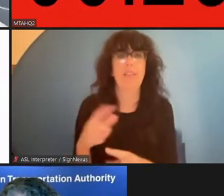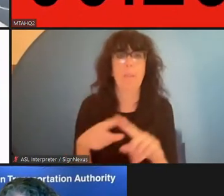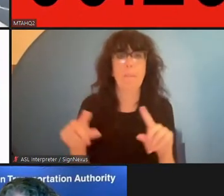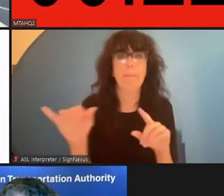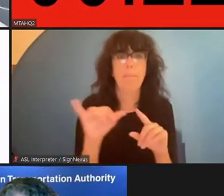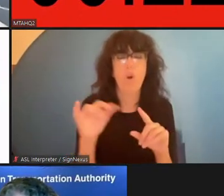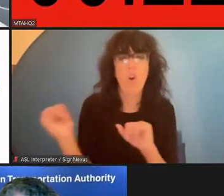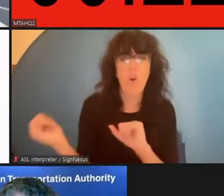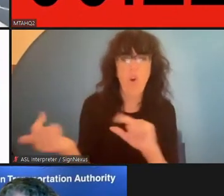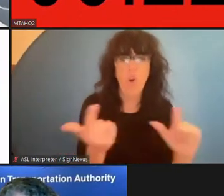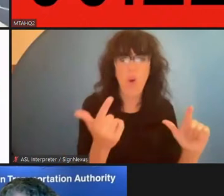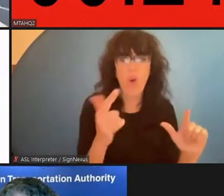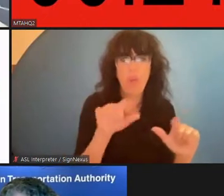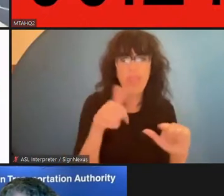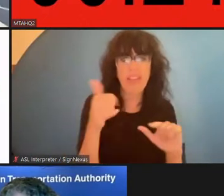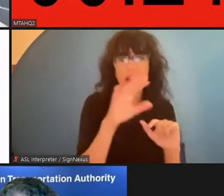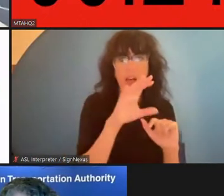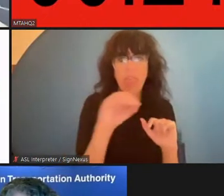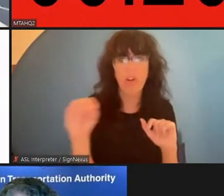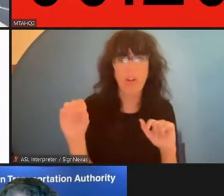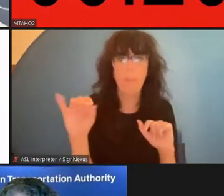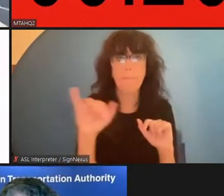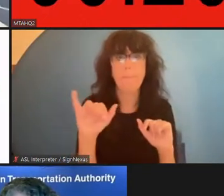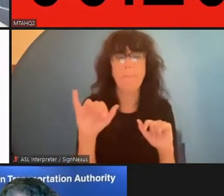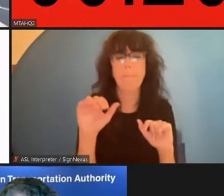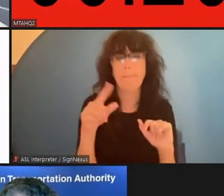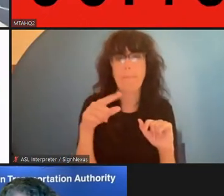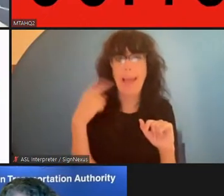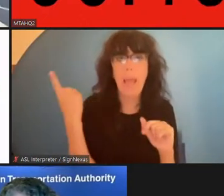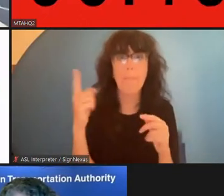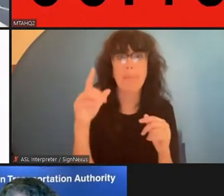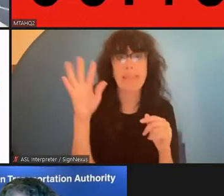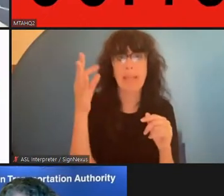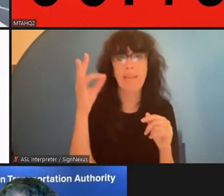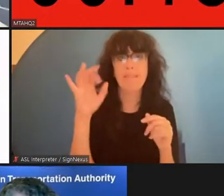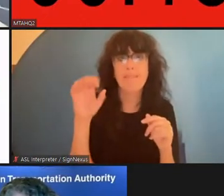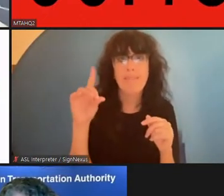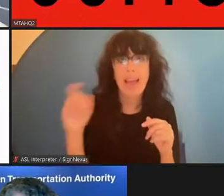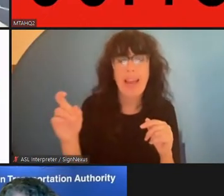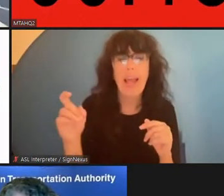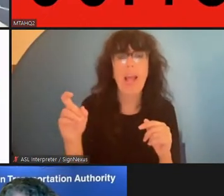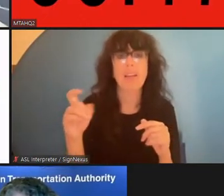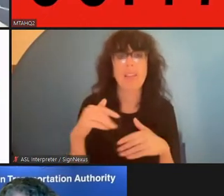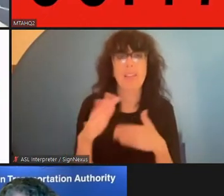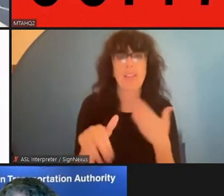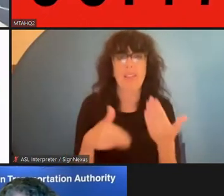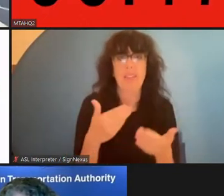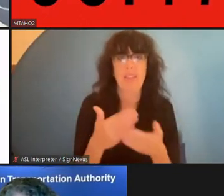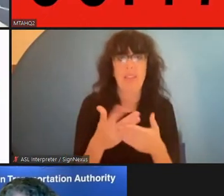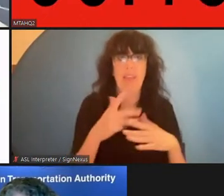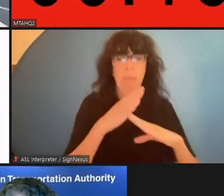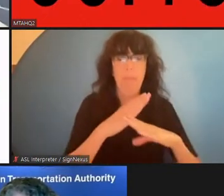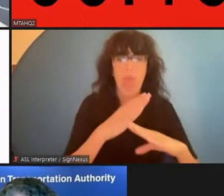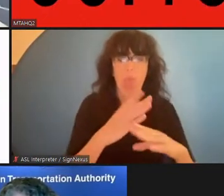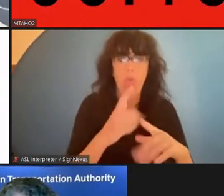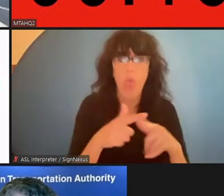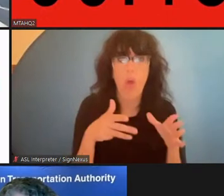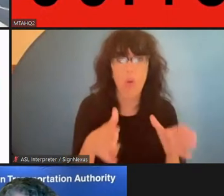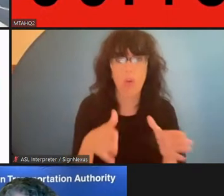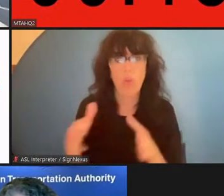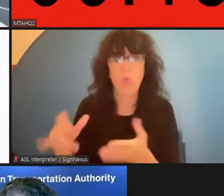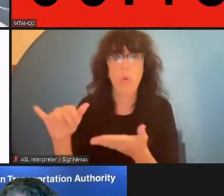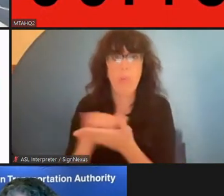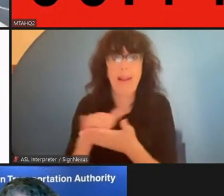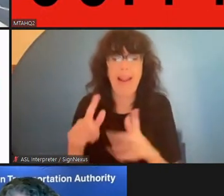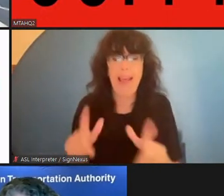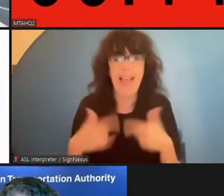all these other companies such as amazon fedex and all these companies they are blocking the road of manhattan i live